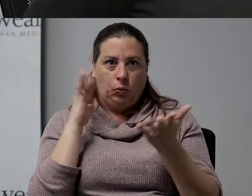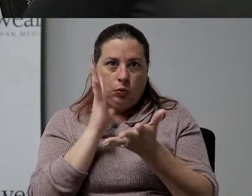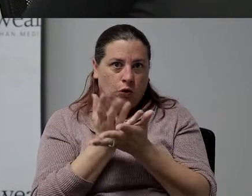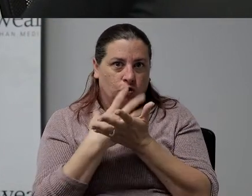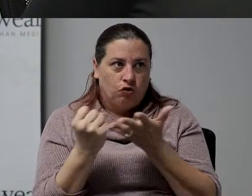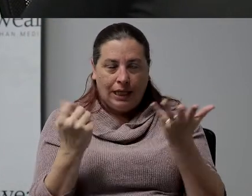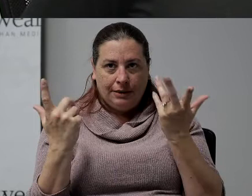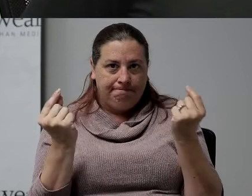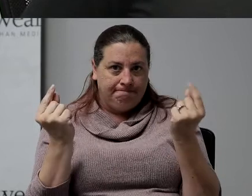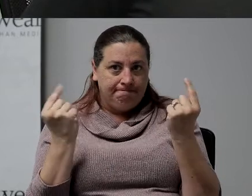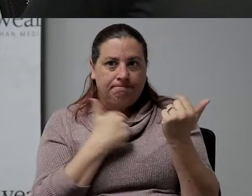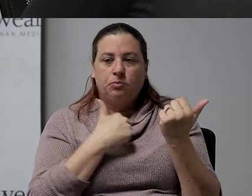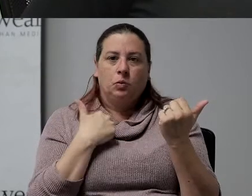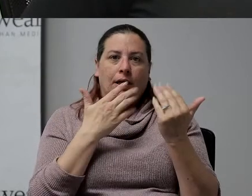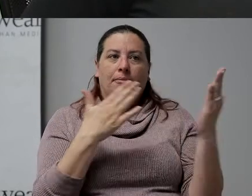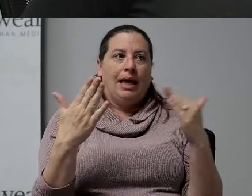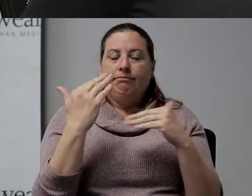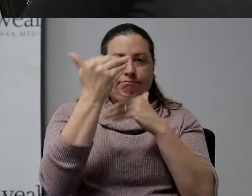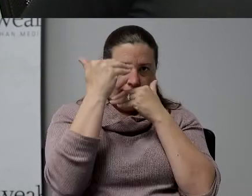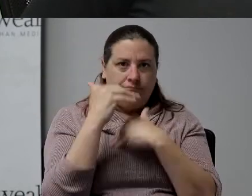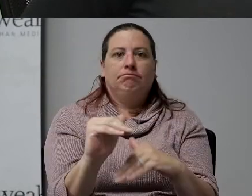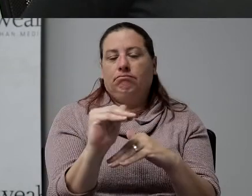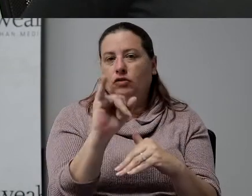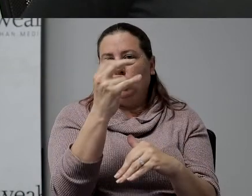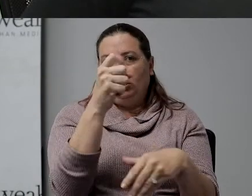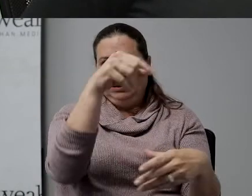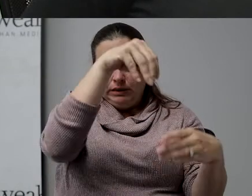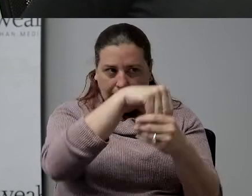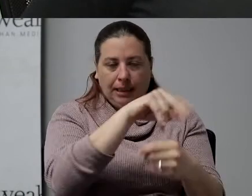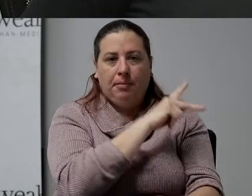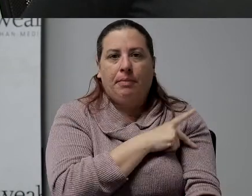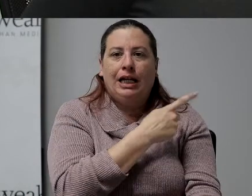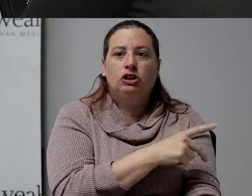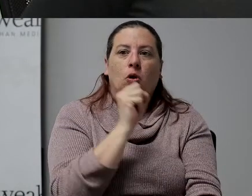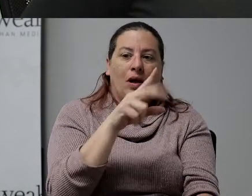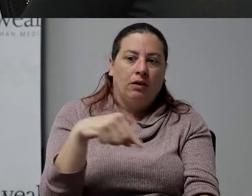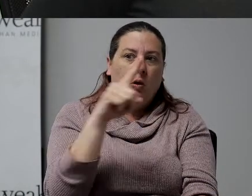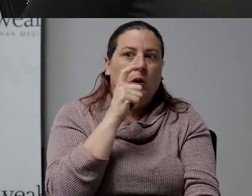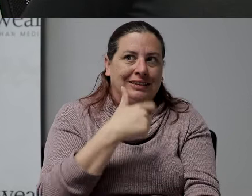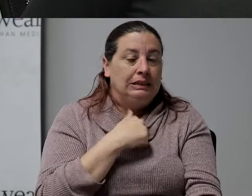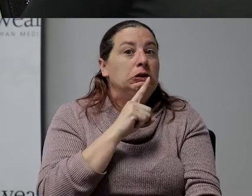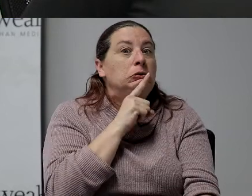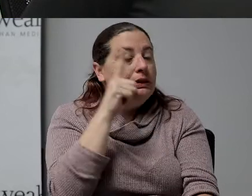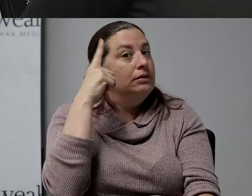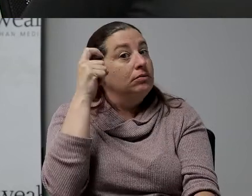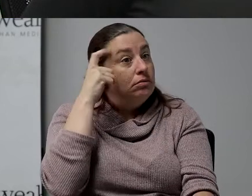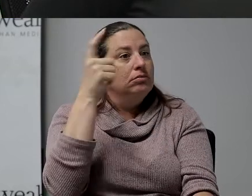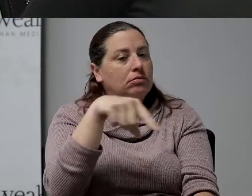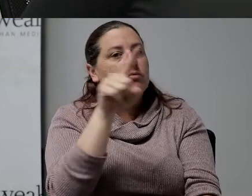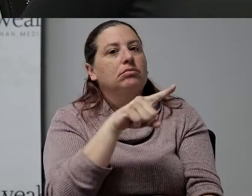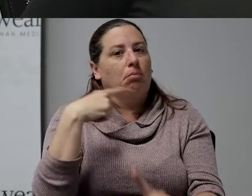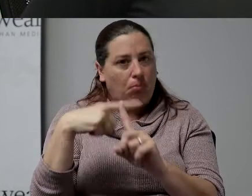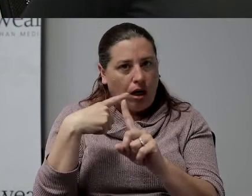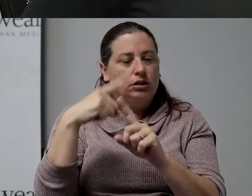going to limit to inpatients and only those that we really thought were positive for COVID. And so not being able